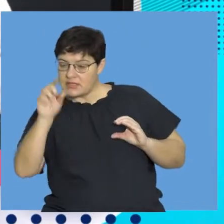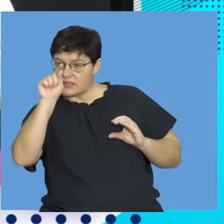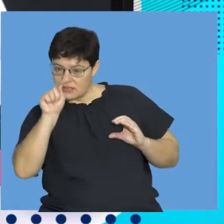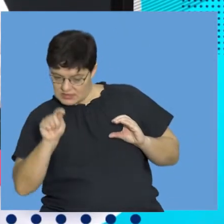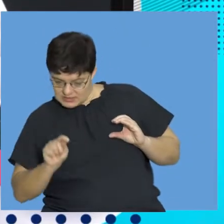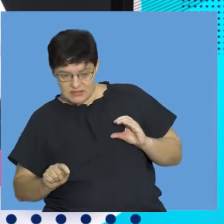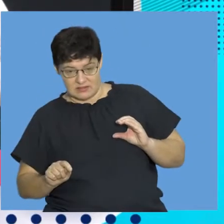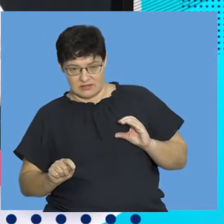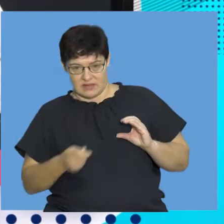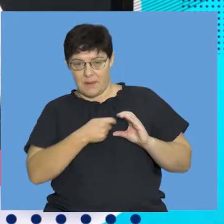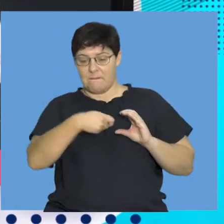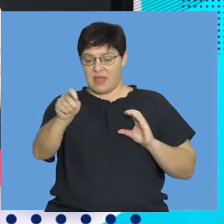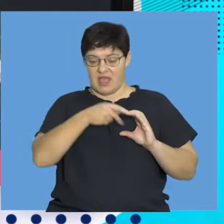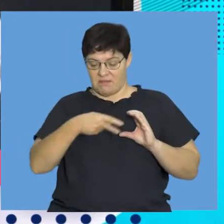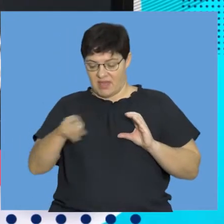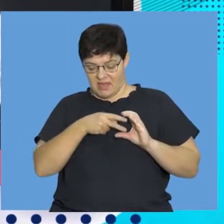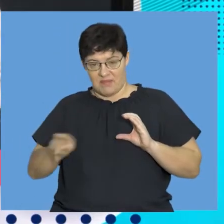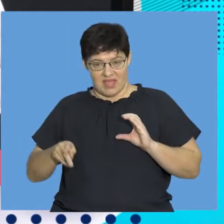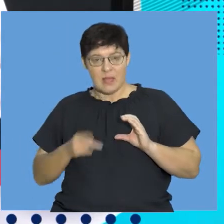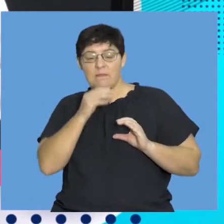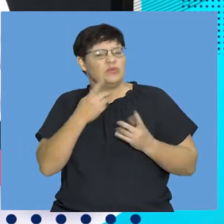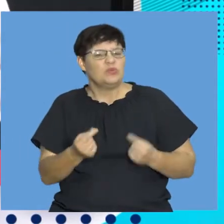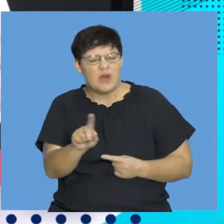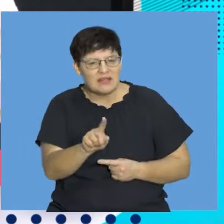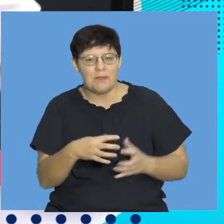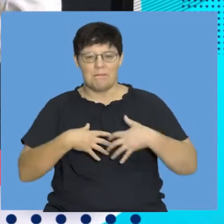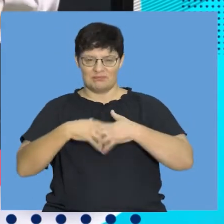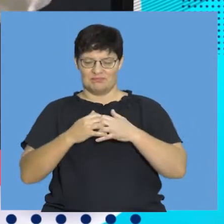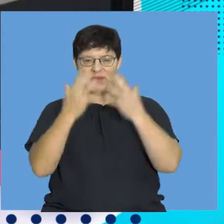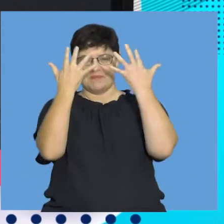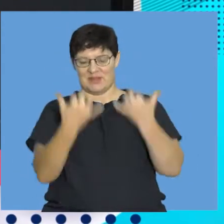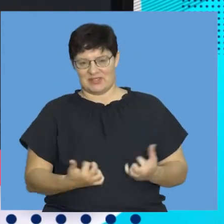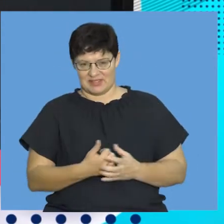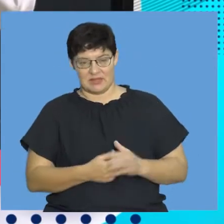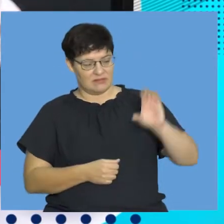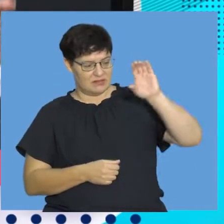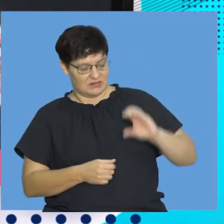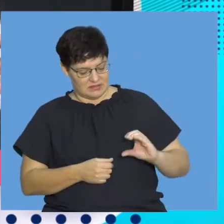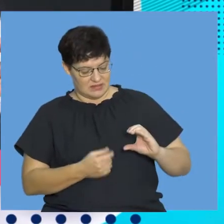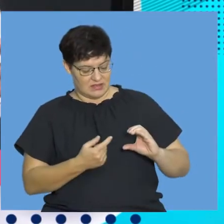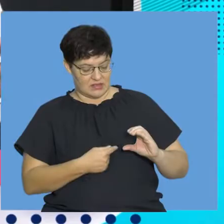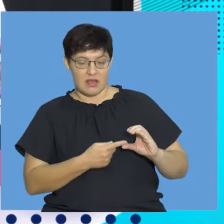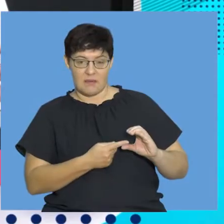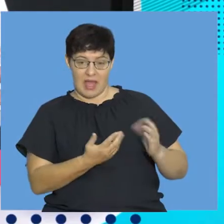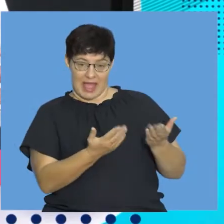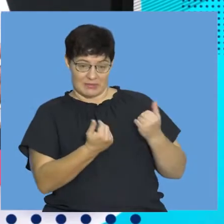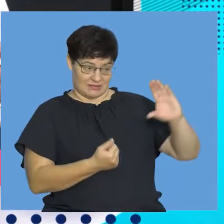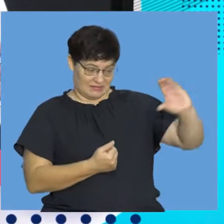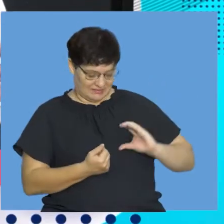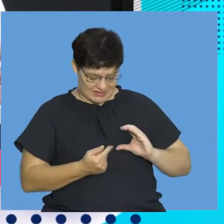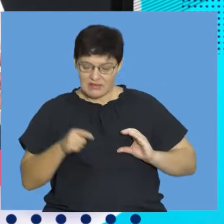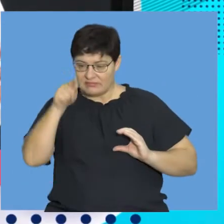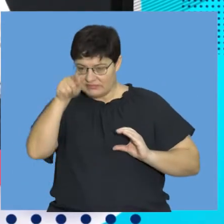are you doing? You're actually drawing up a budget for yourself to say, these are my expected receipts and these are